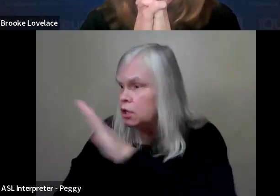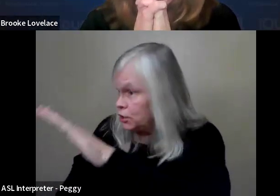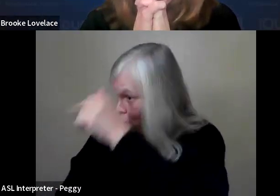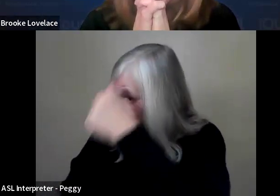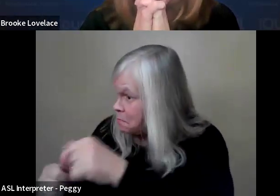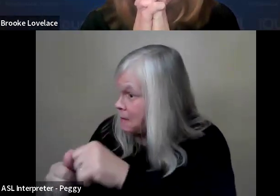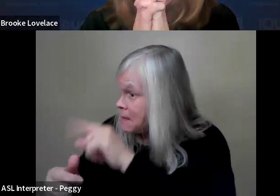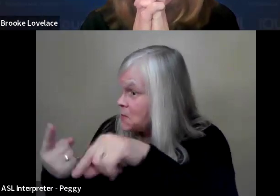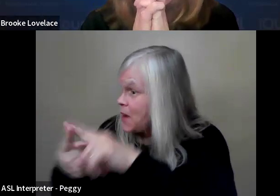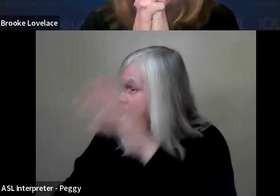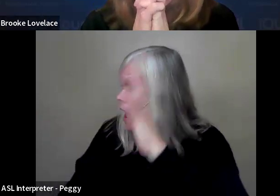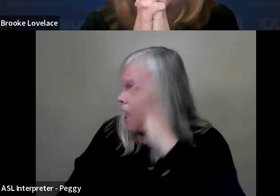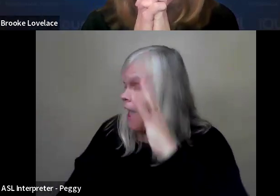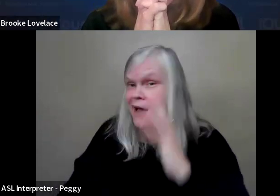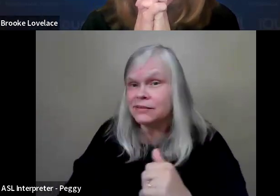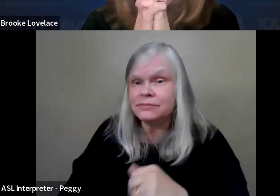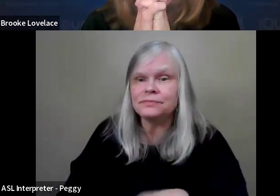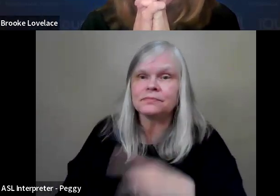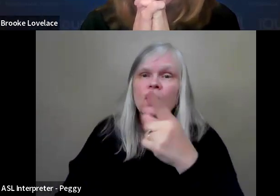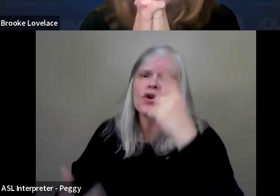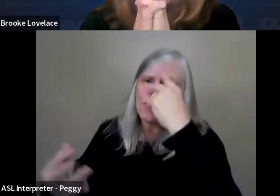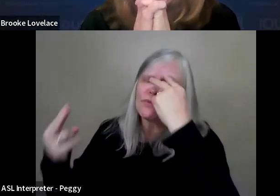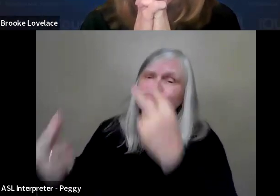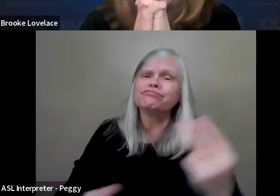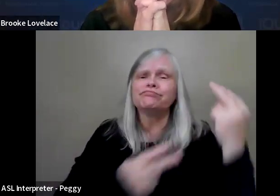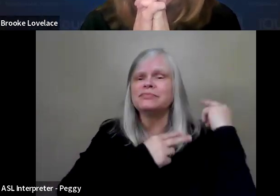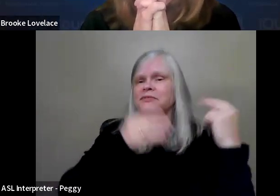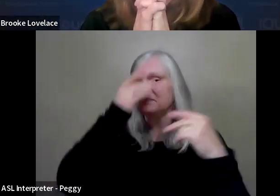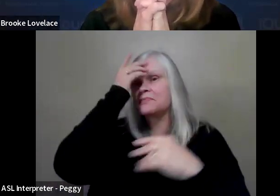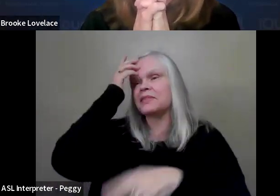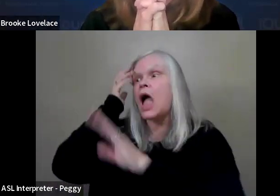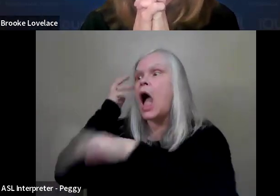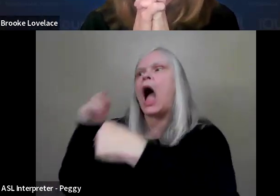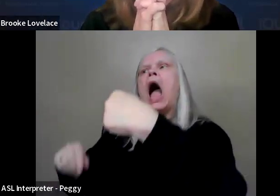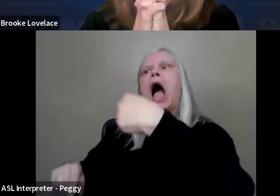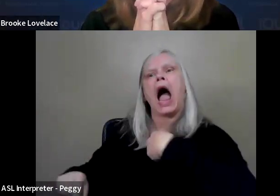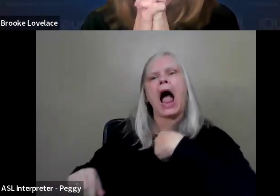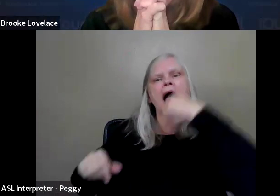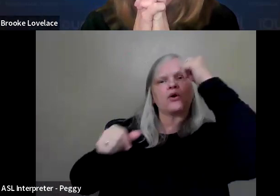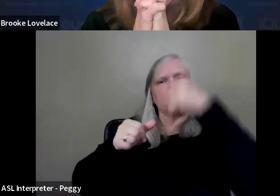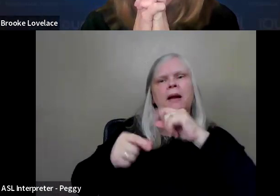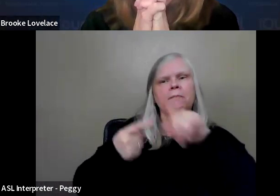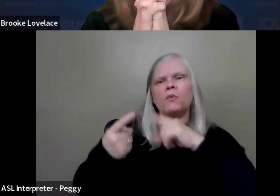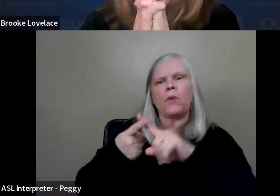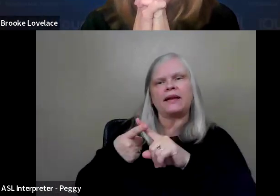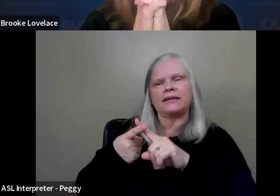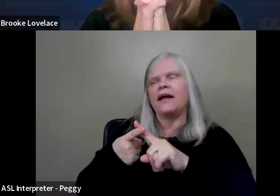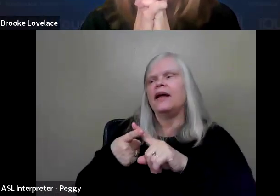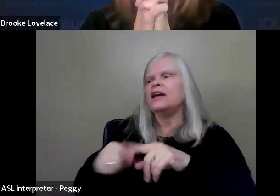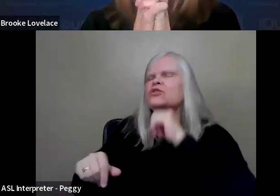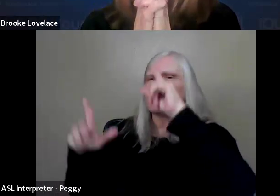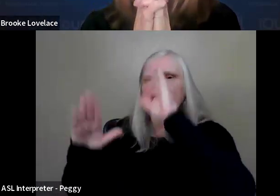when?" Instead, if we want to reminisce, you could say, "I remember when." And don't expect them to